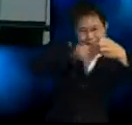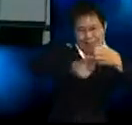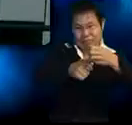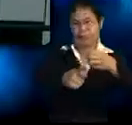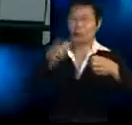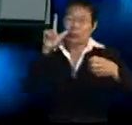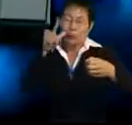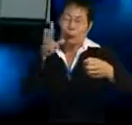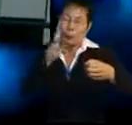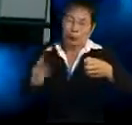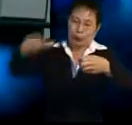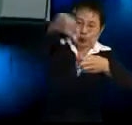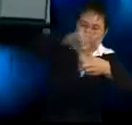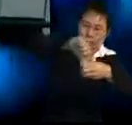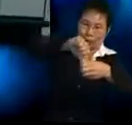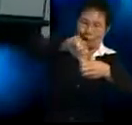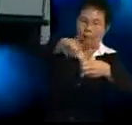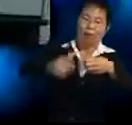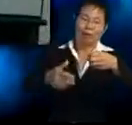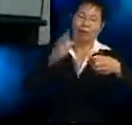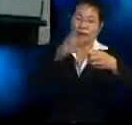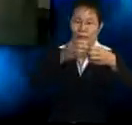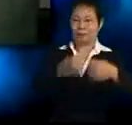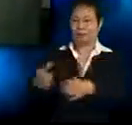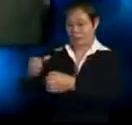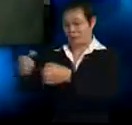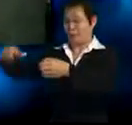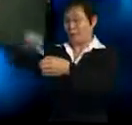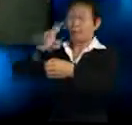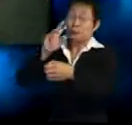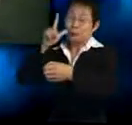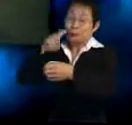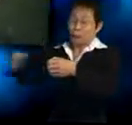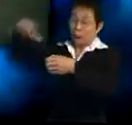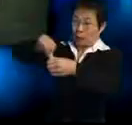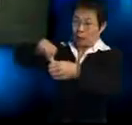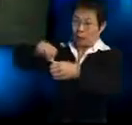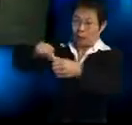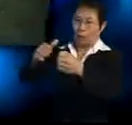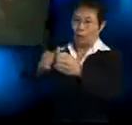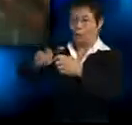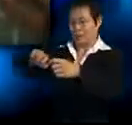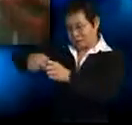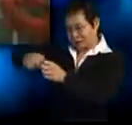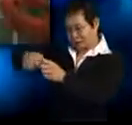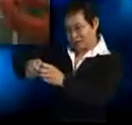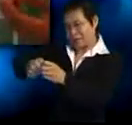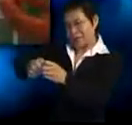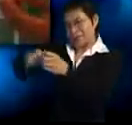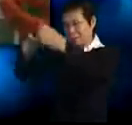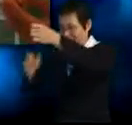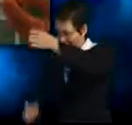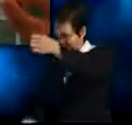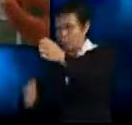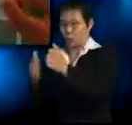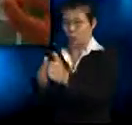Pour lime water into another test tube and attach it to another retort stand